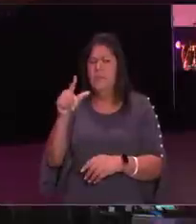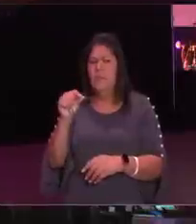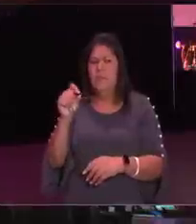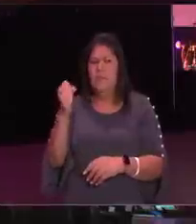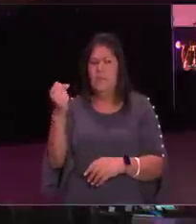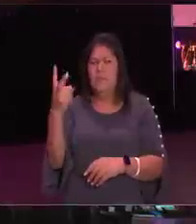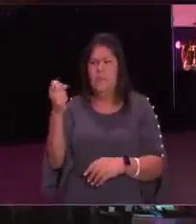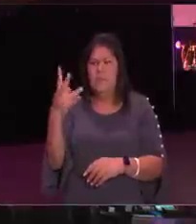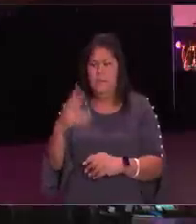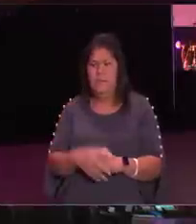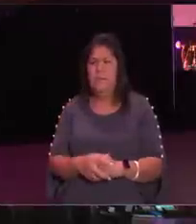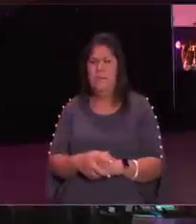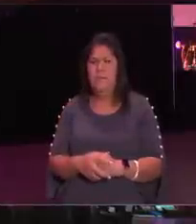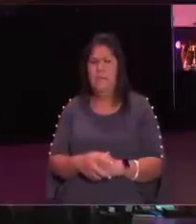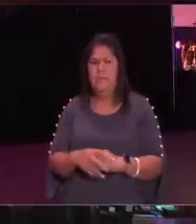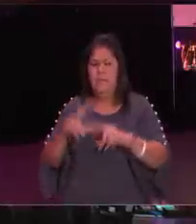2012,